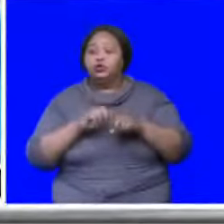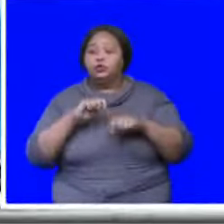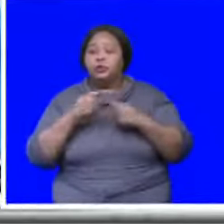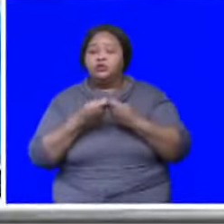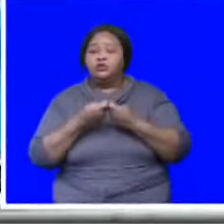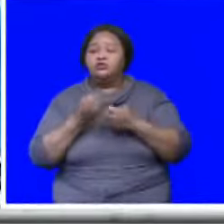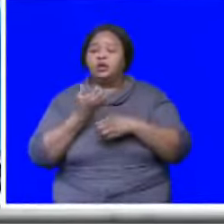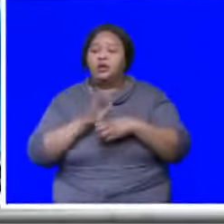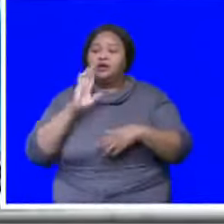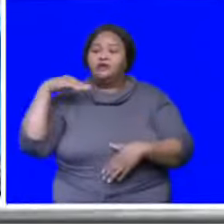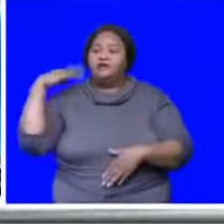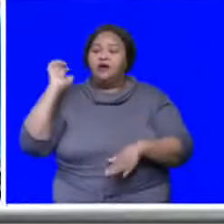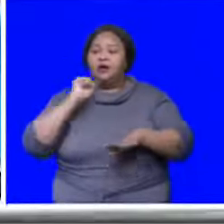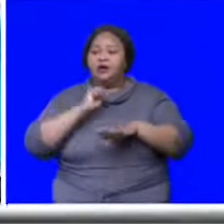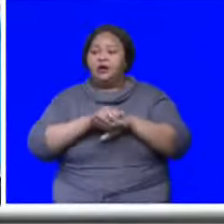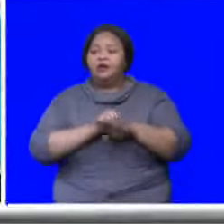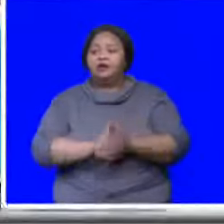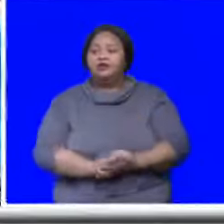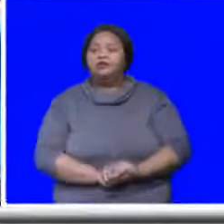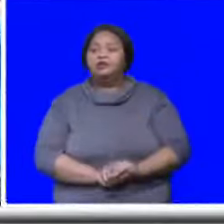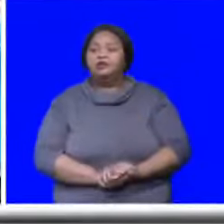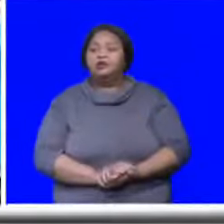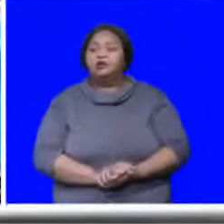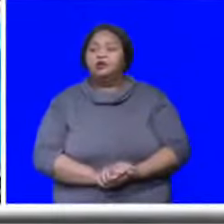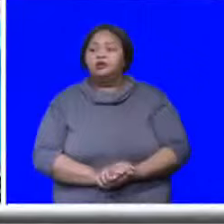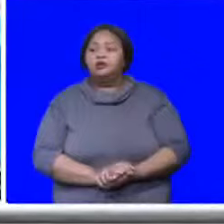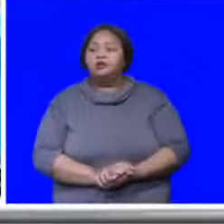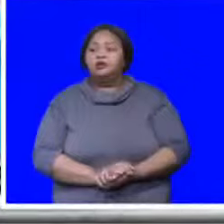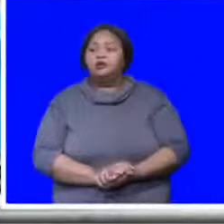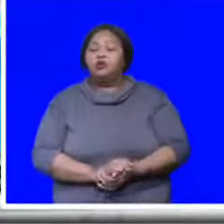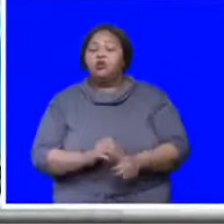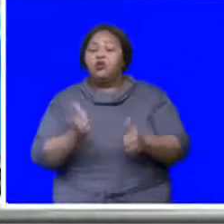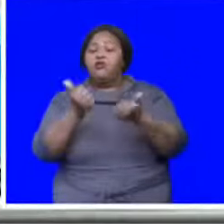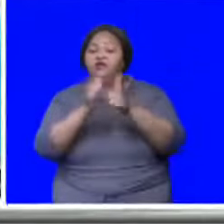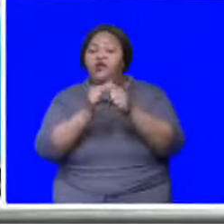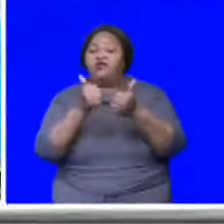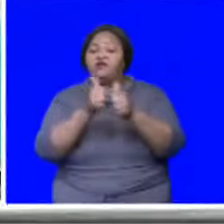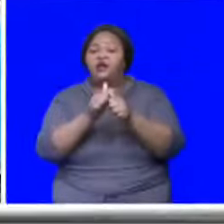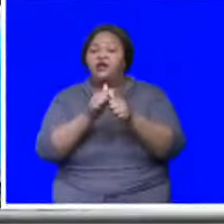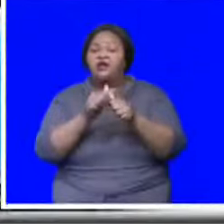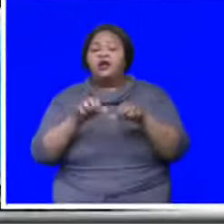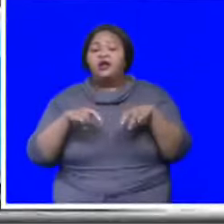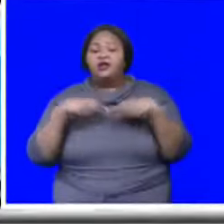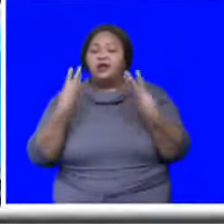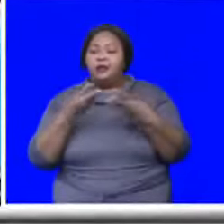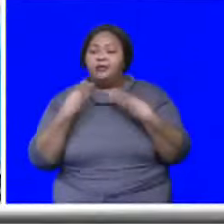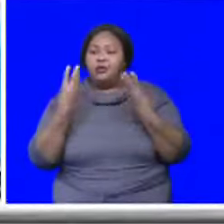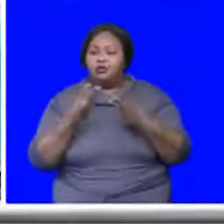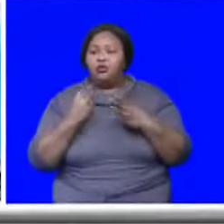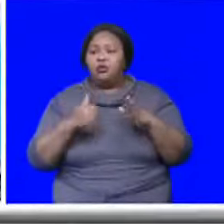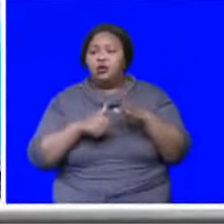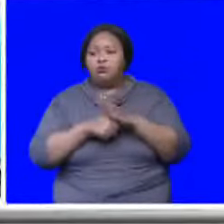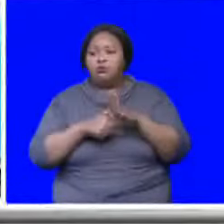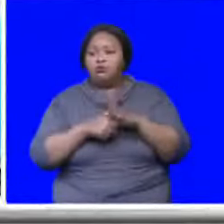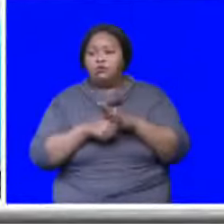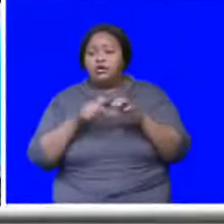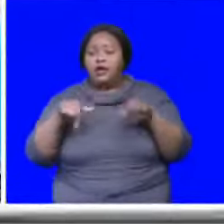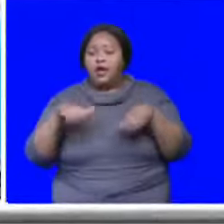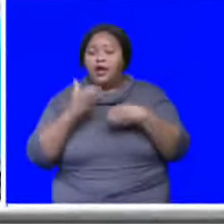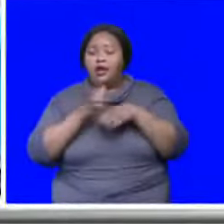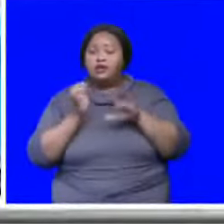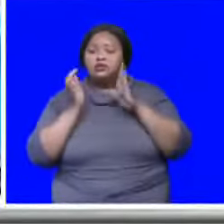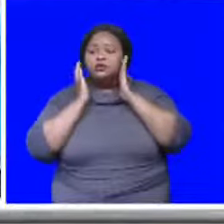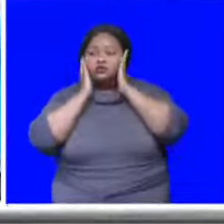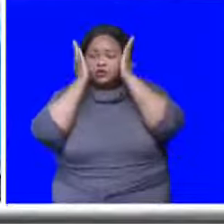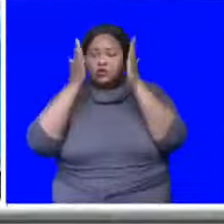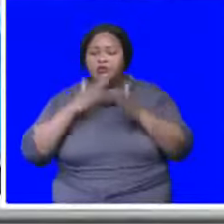ukwazana nabantu like nje, especially Eswatini ngizothanda encourage abajita ukuthi njengoba abanye